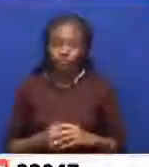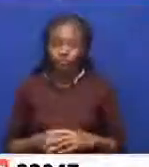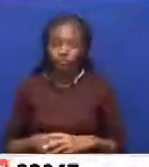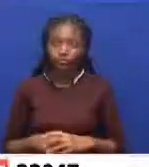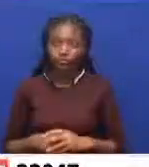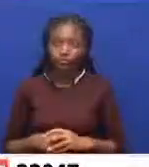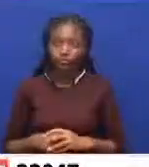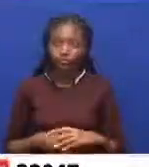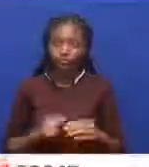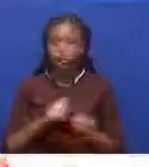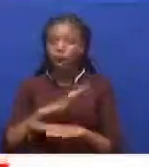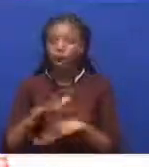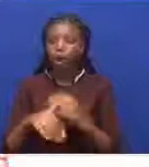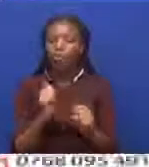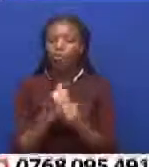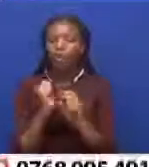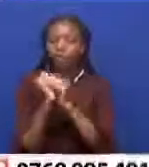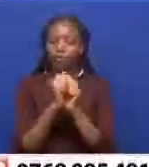All of us are working together,